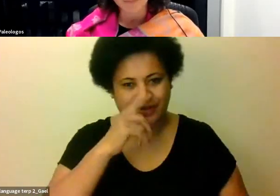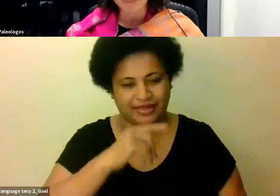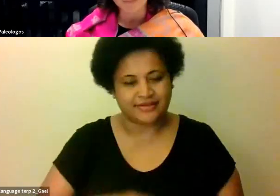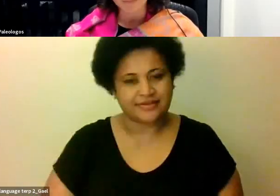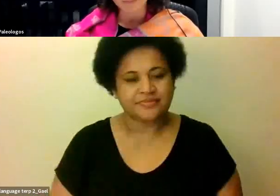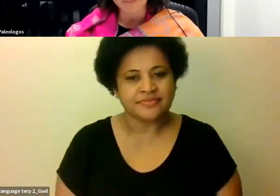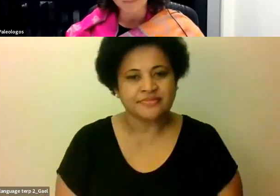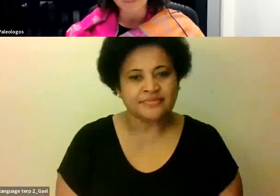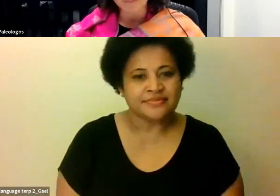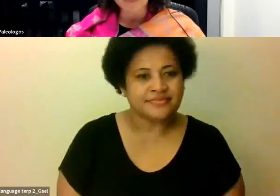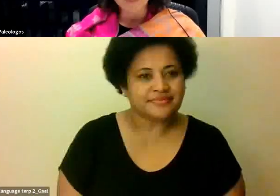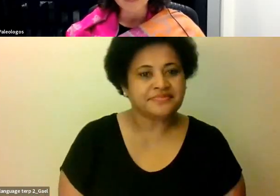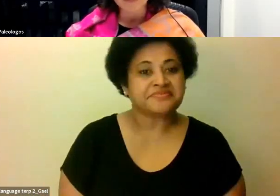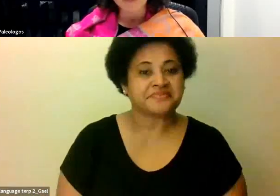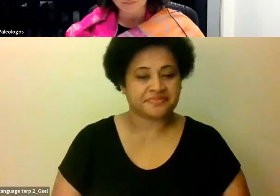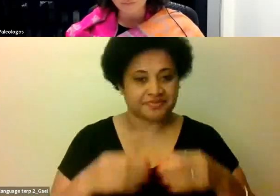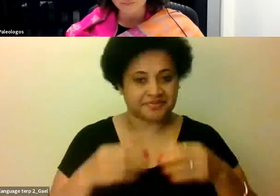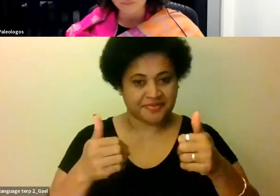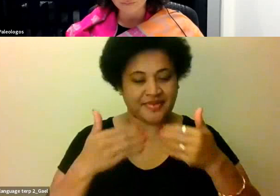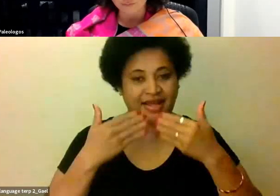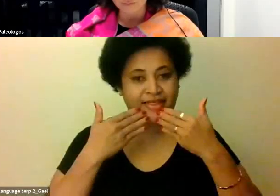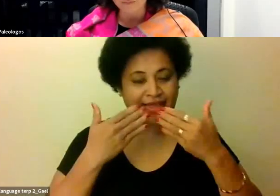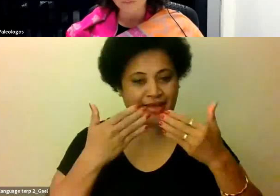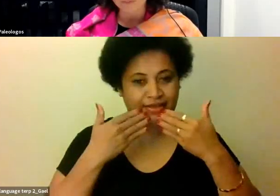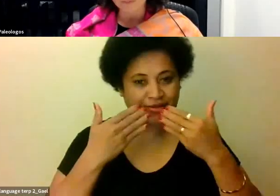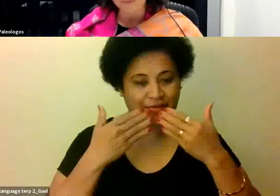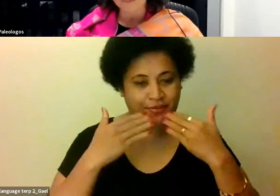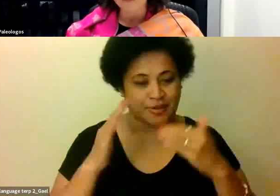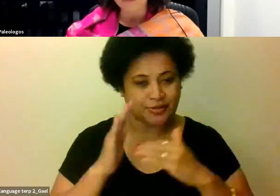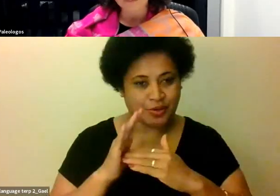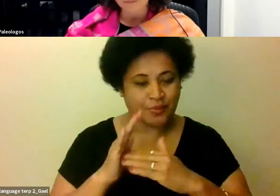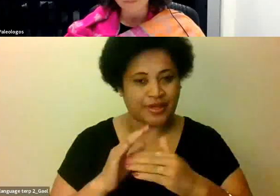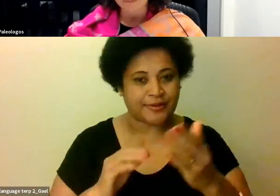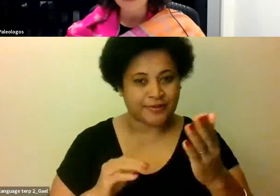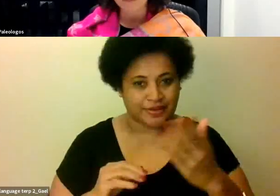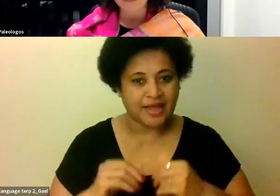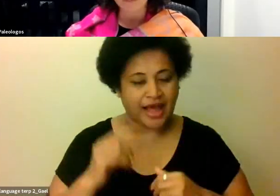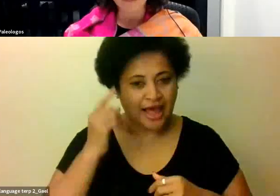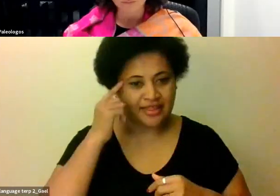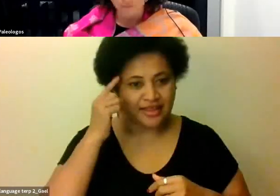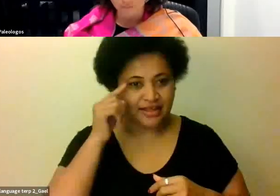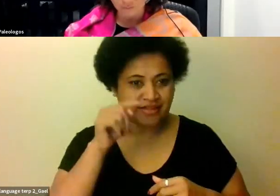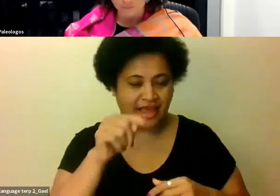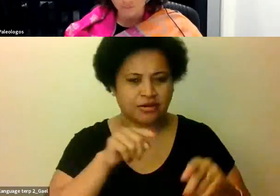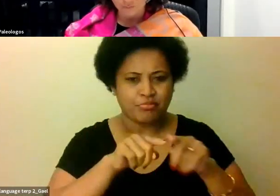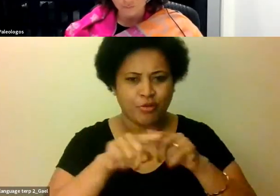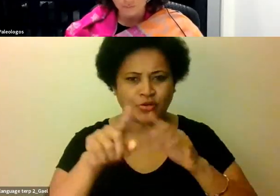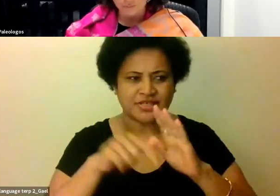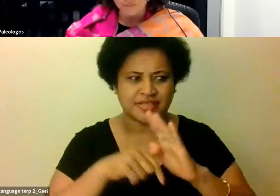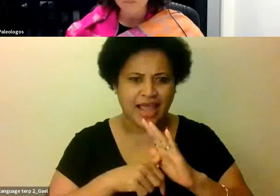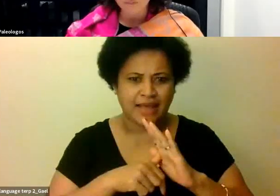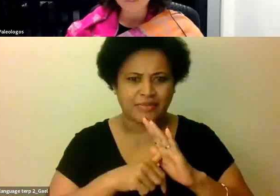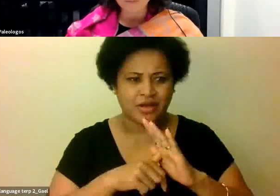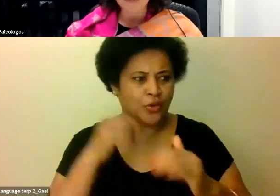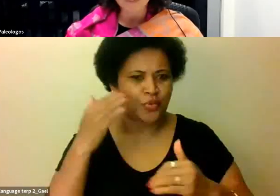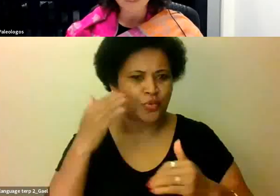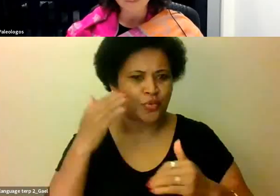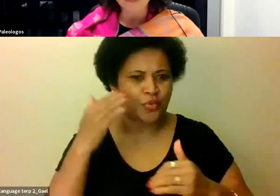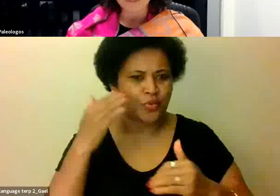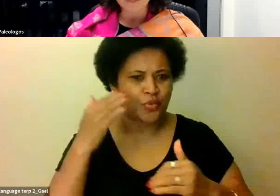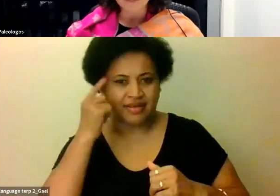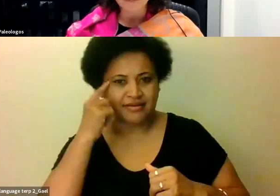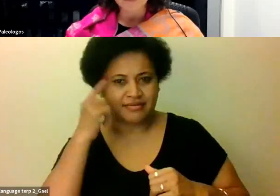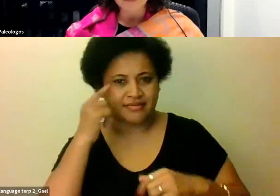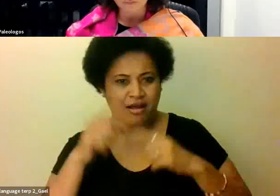Yeah, thank you so much, Zoe. And I think, again, that is something that is often probably overlooked, right? It can